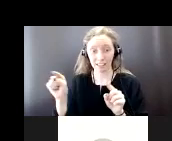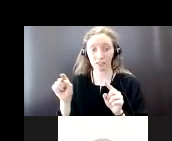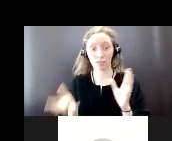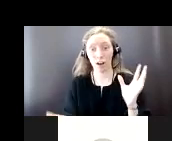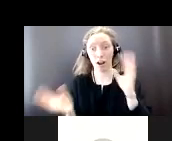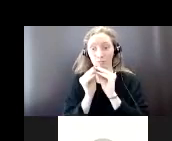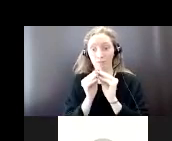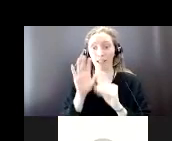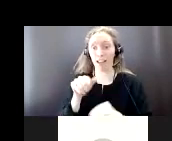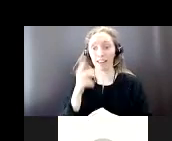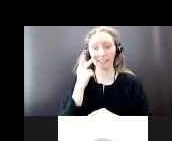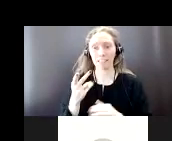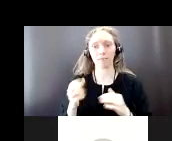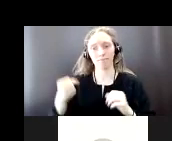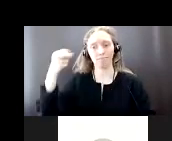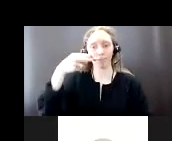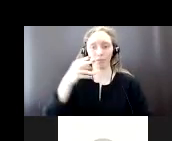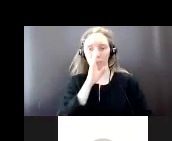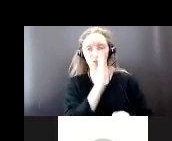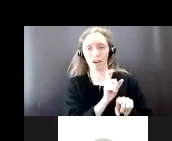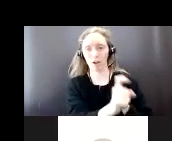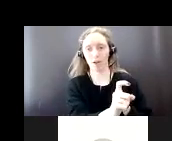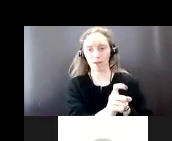So those are the two main methods that we're seeing.